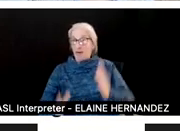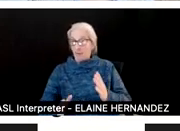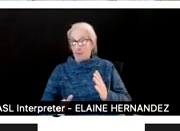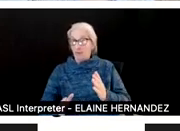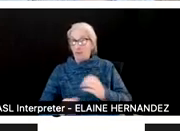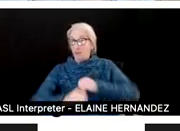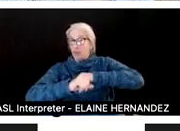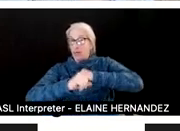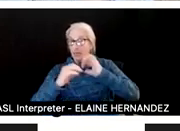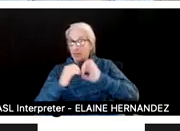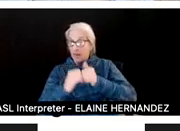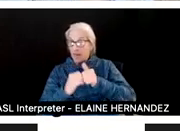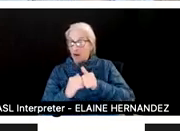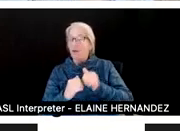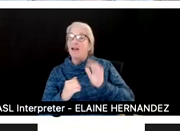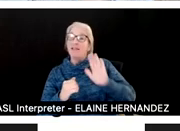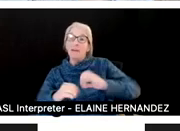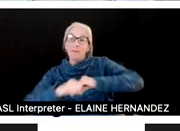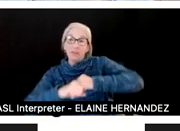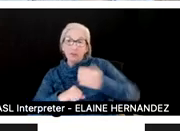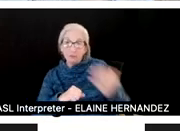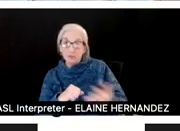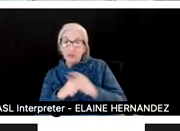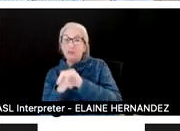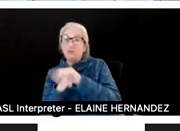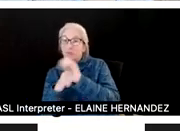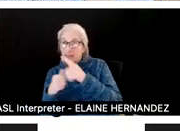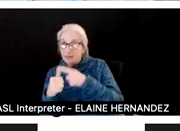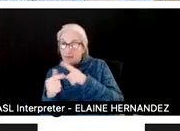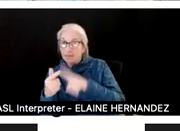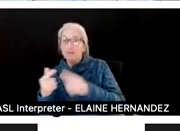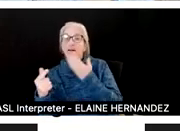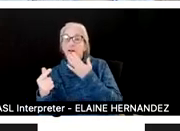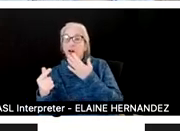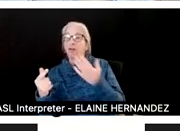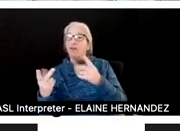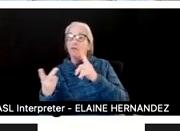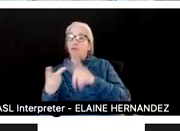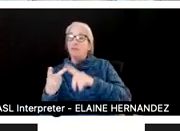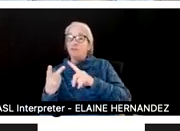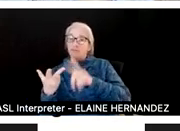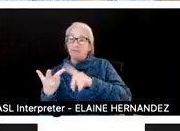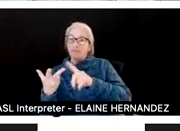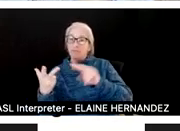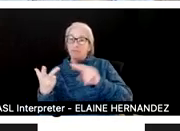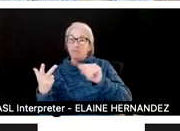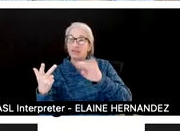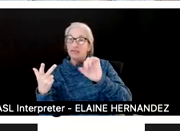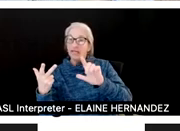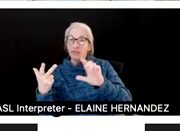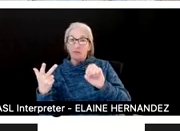color, national origin, and religion. Those,